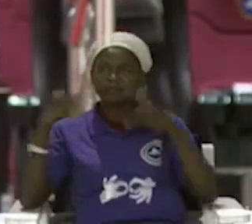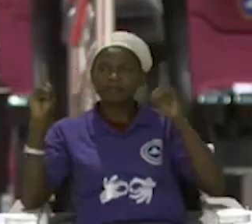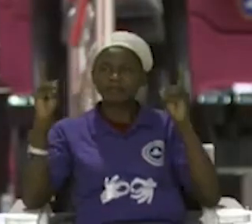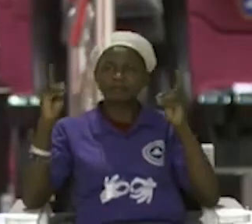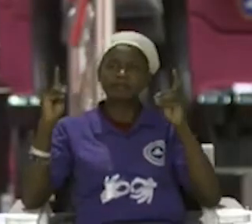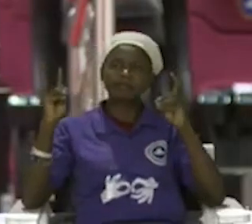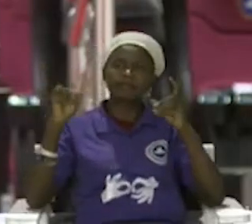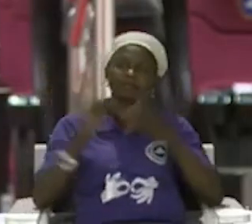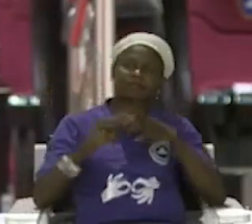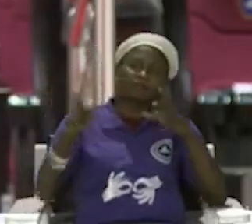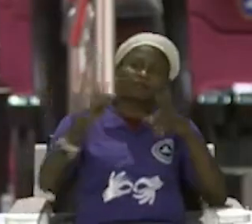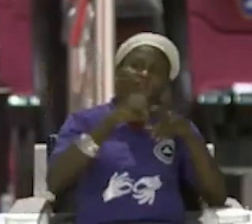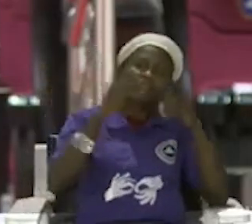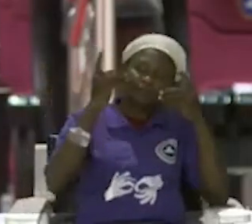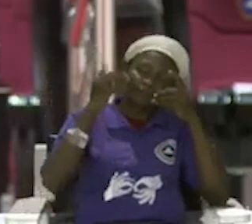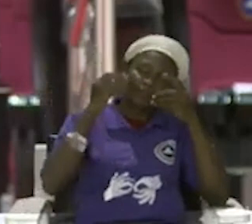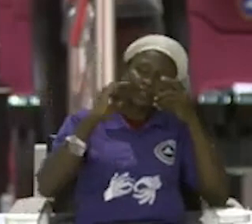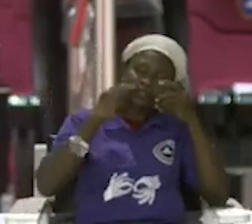that to be fruitful.